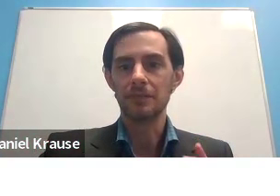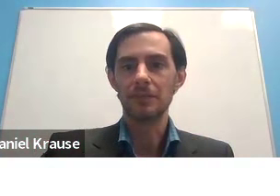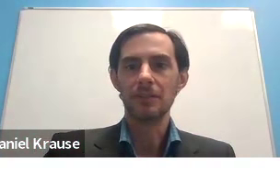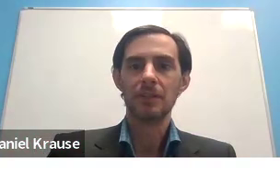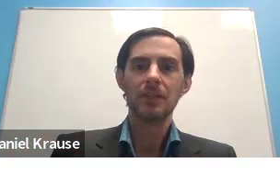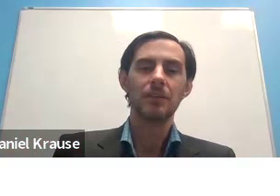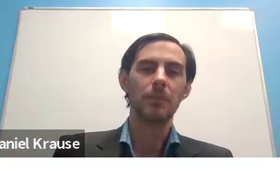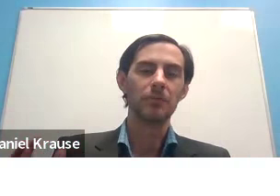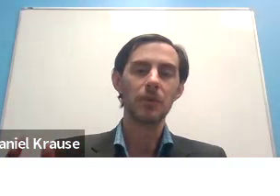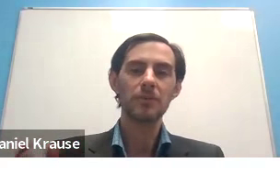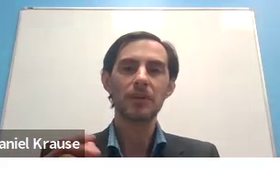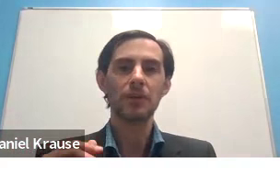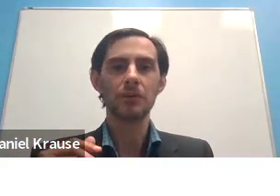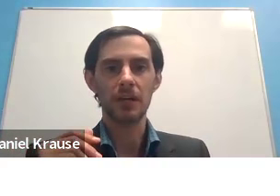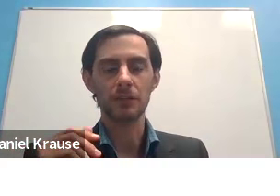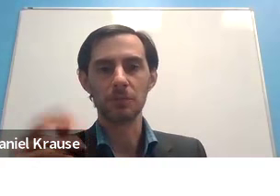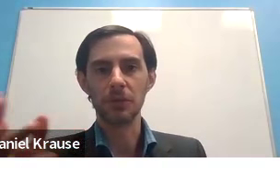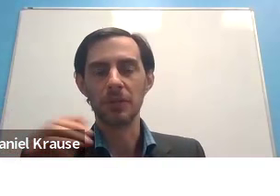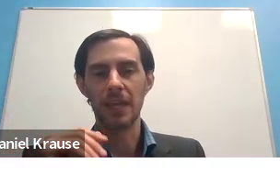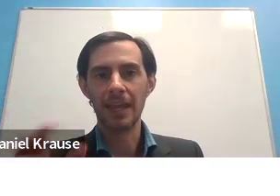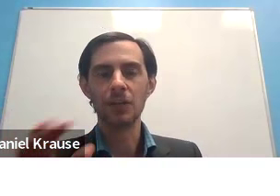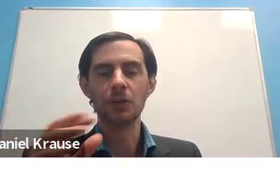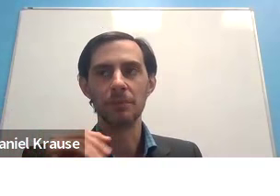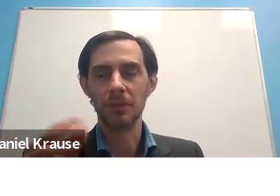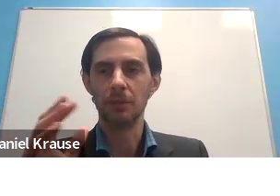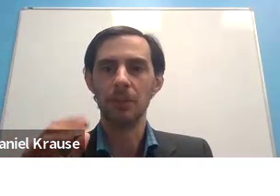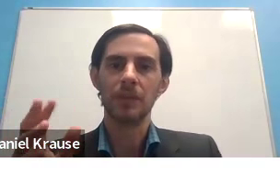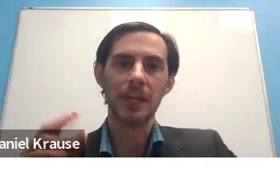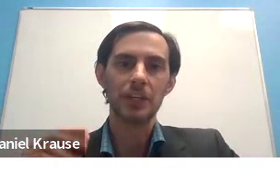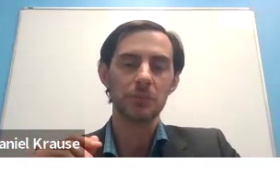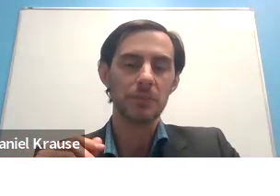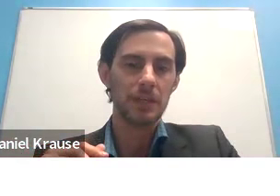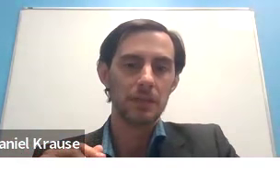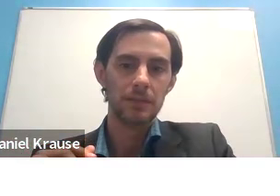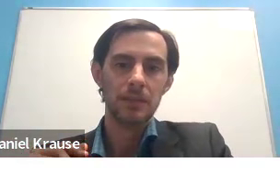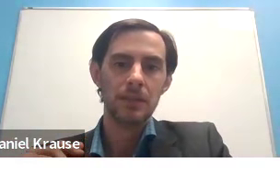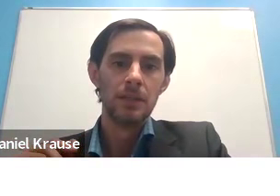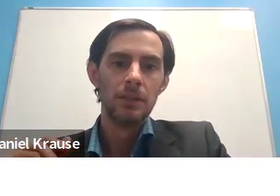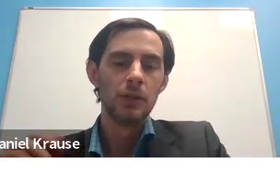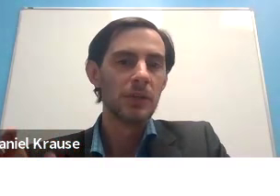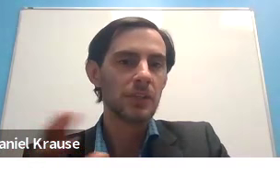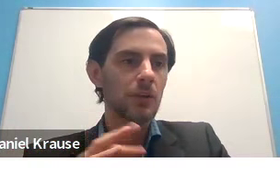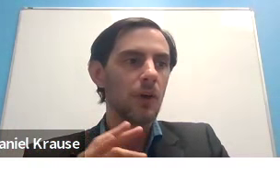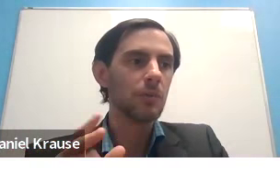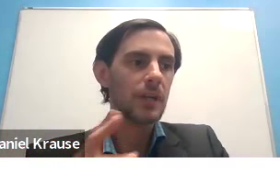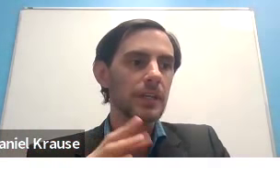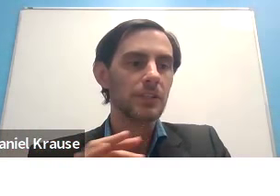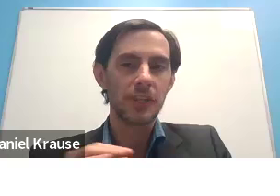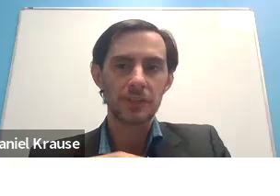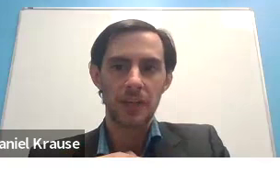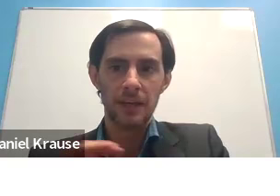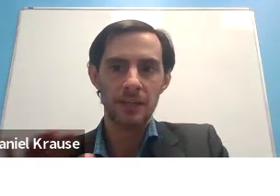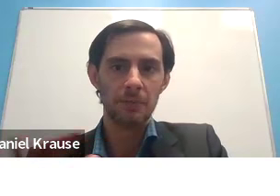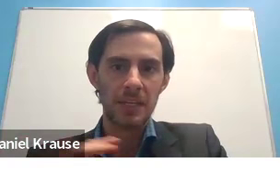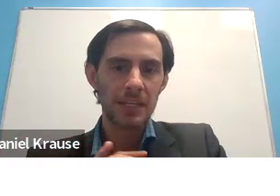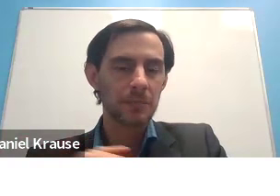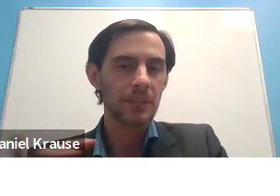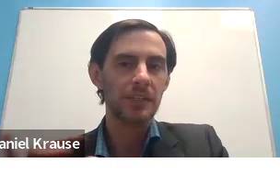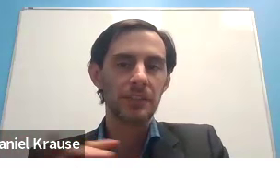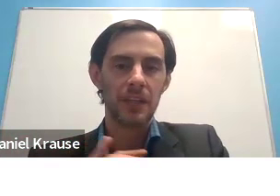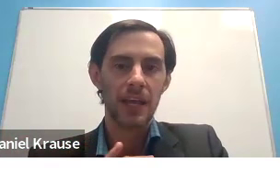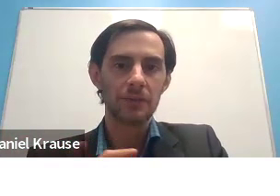median, about $4,500 below the national median, which means that you're already, just as in